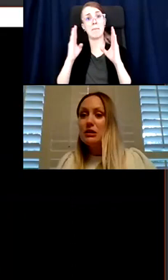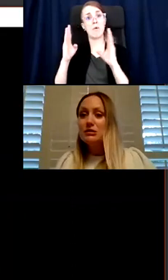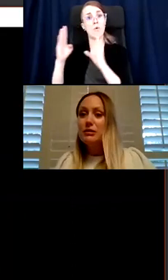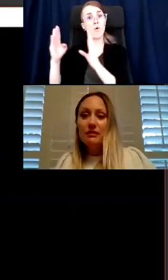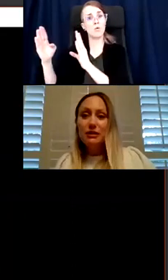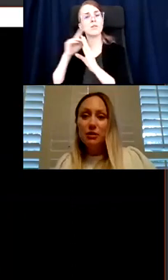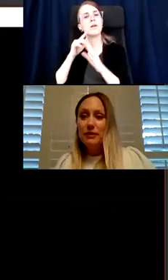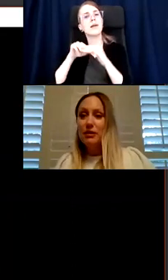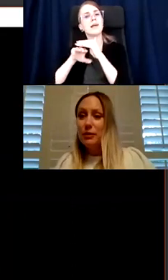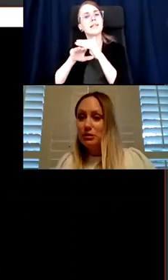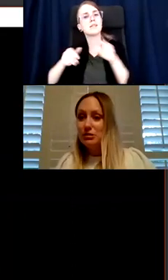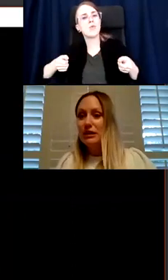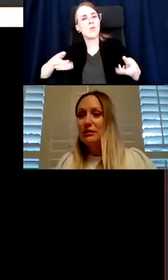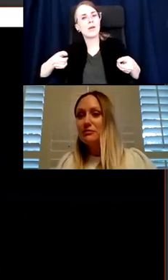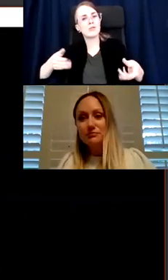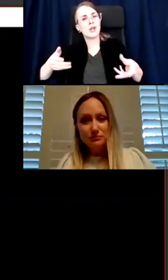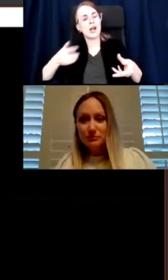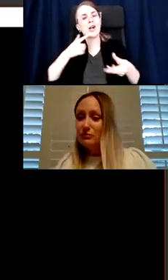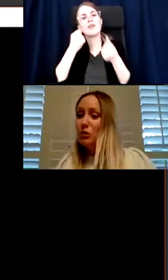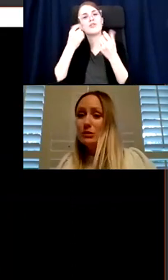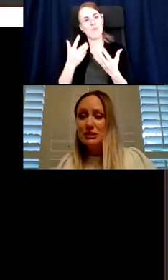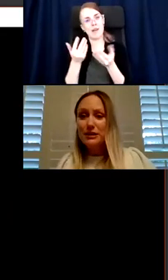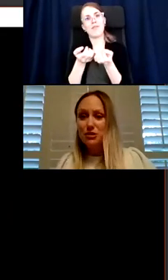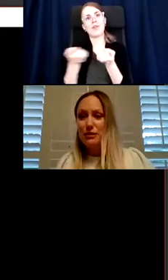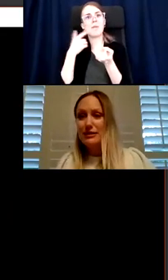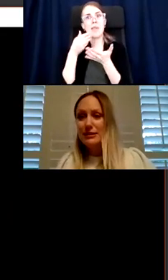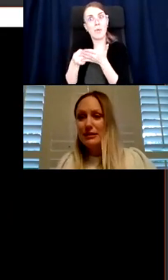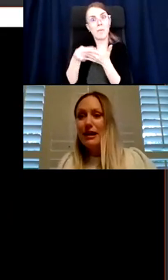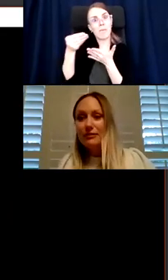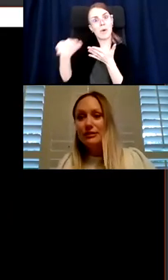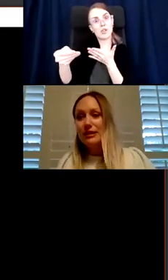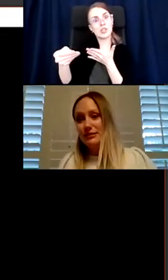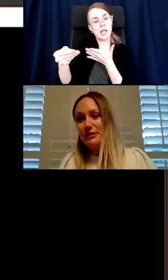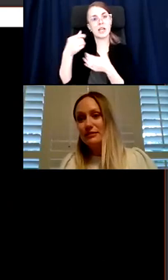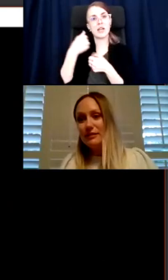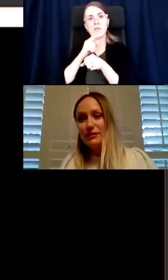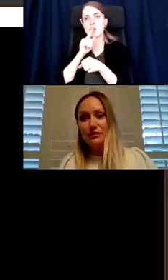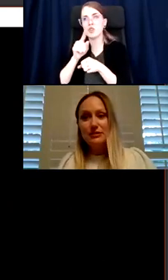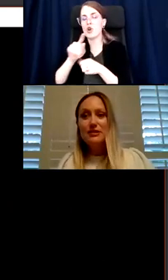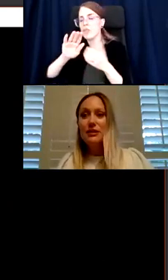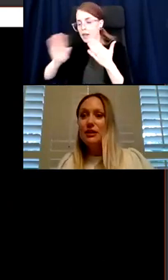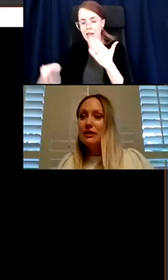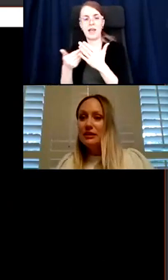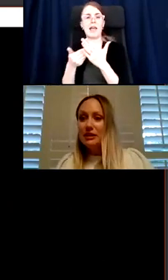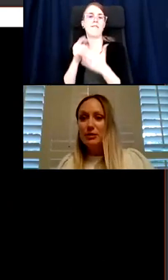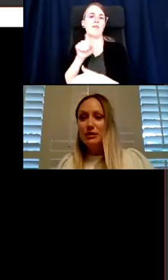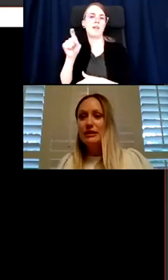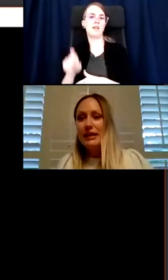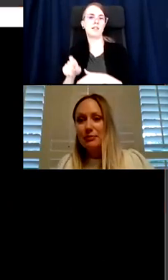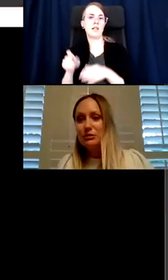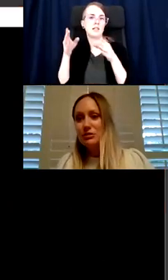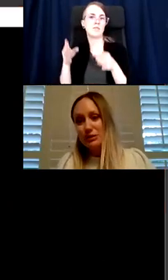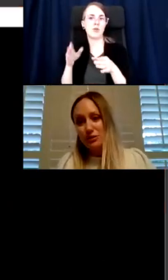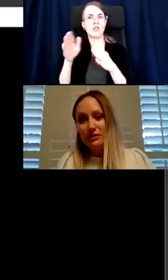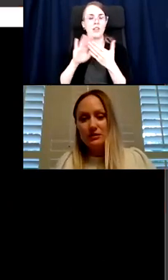accessible. So a lot of the equipment that they were purchasing was to make sure that every Texan in their community